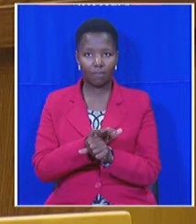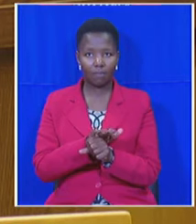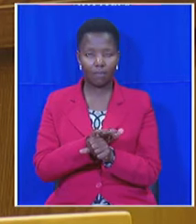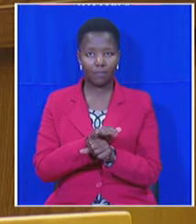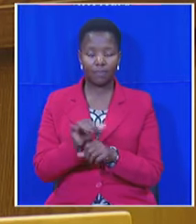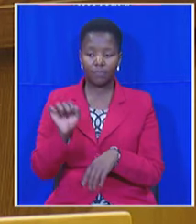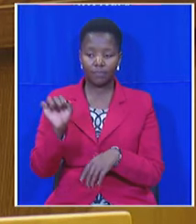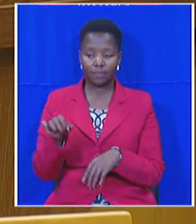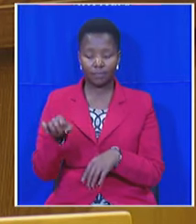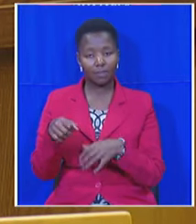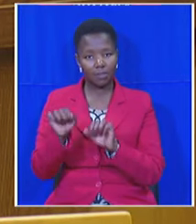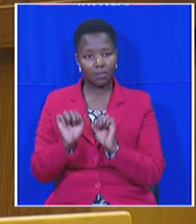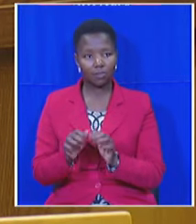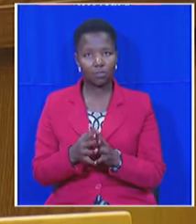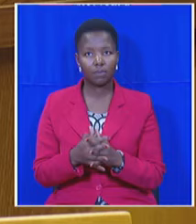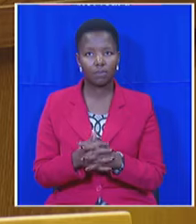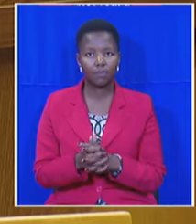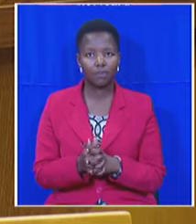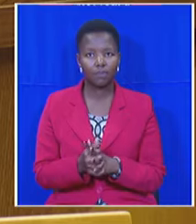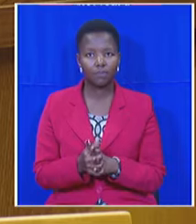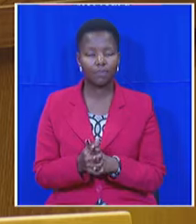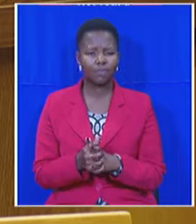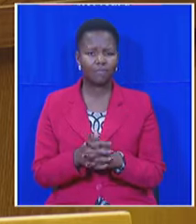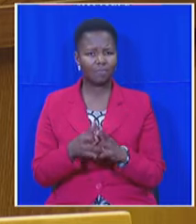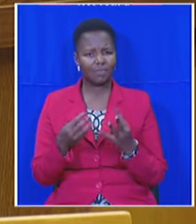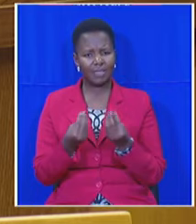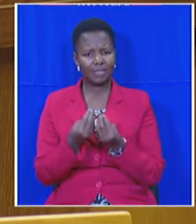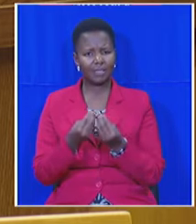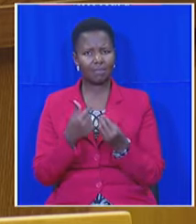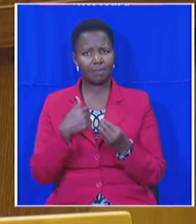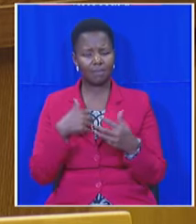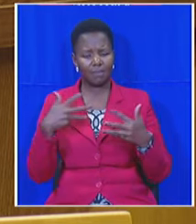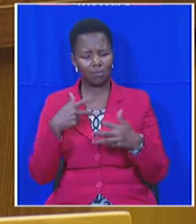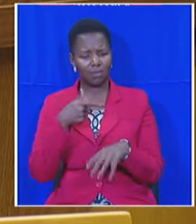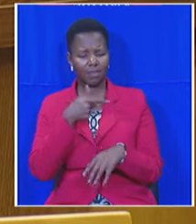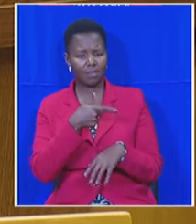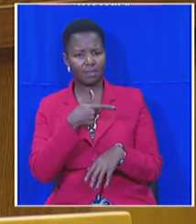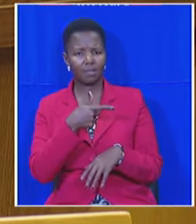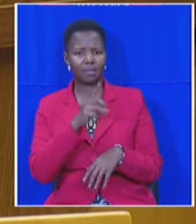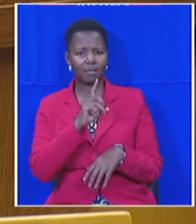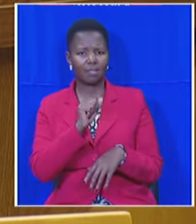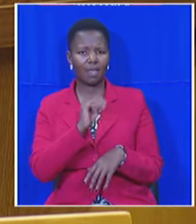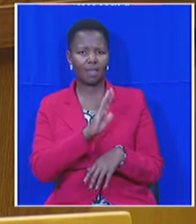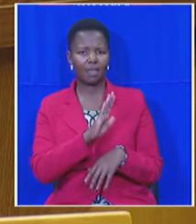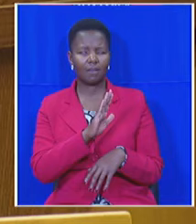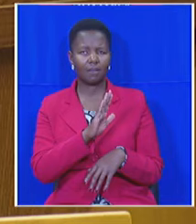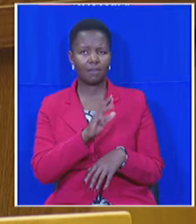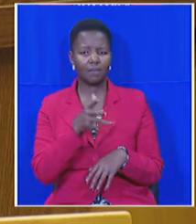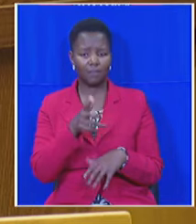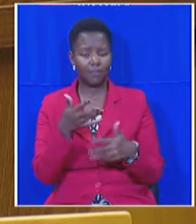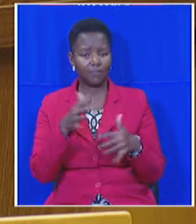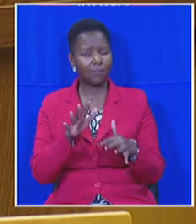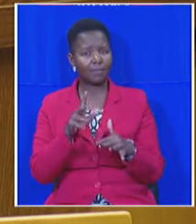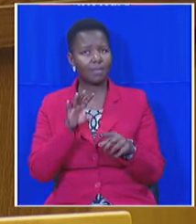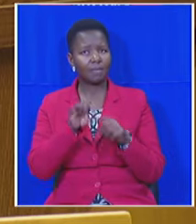Indeed, Chair, there's something that is that is shocking with this opposition party. They've just learned to get